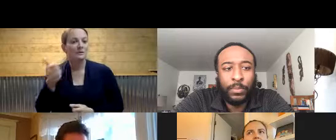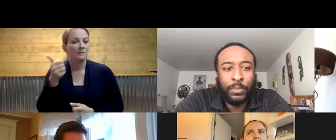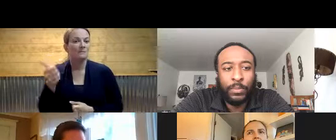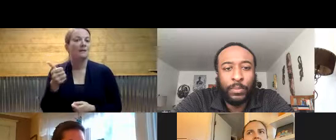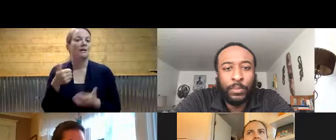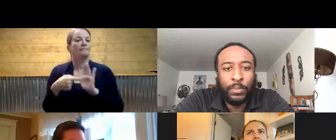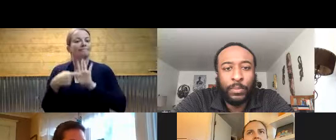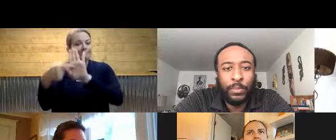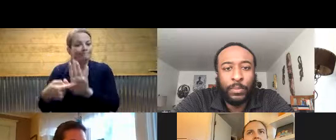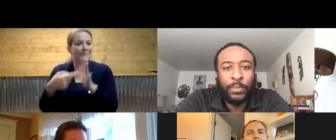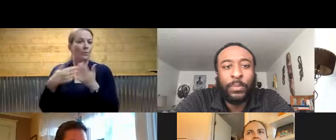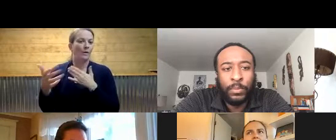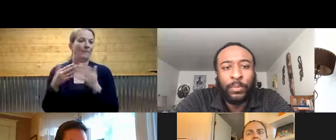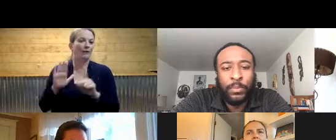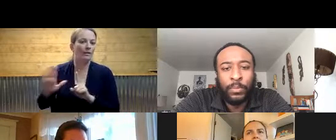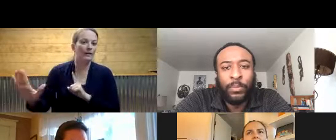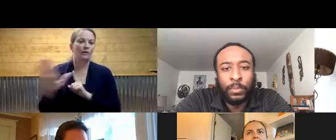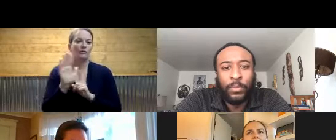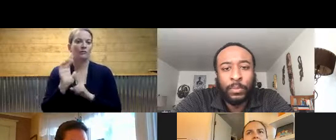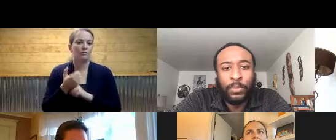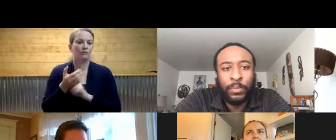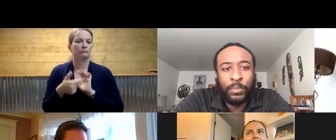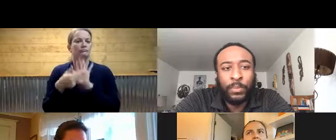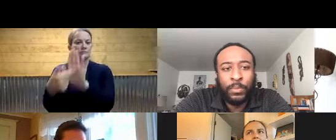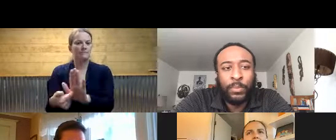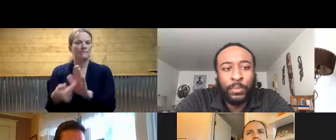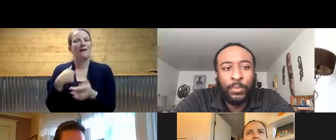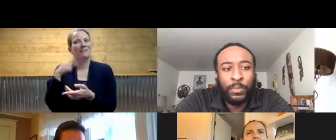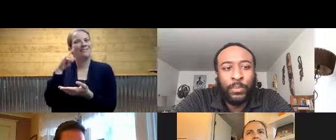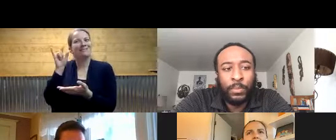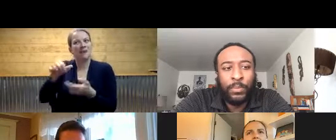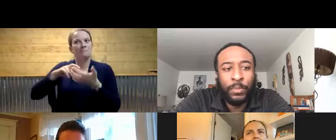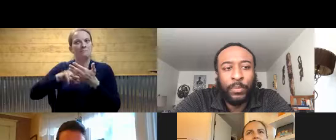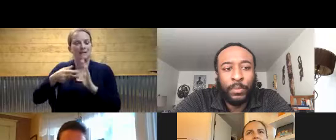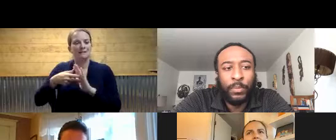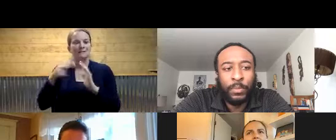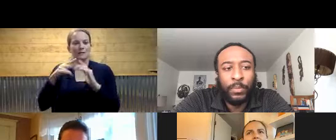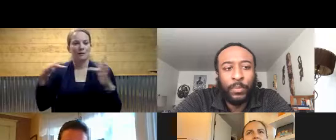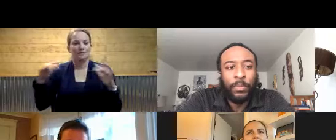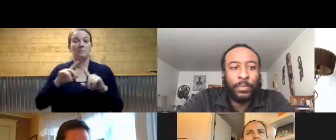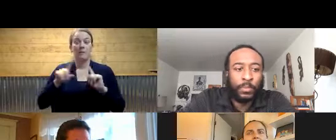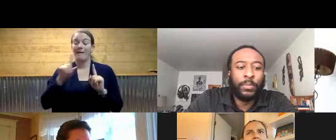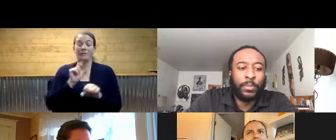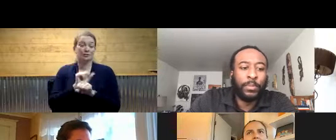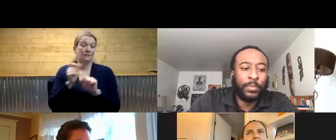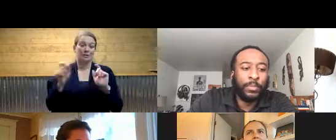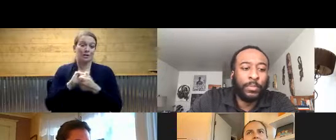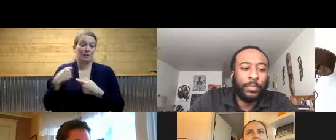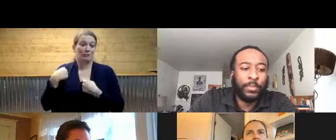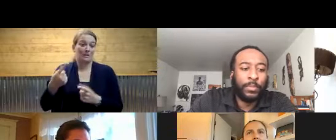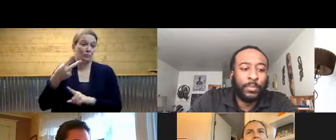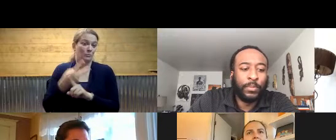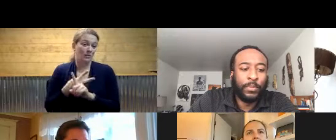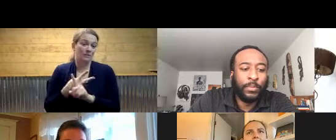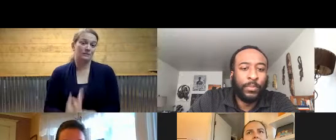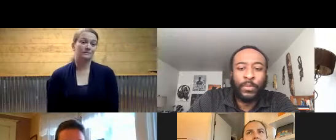what I really think is diversity. And it has changed over the past 2 months of my experience here.